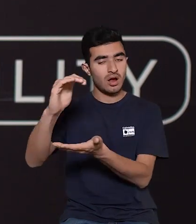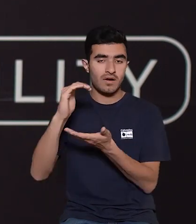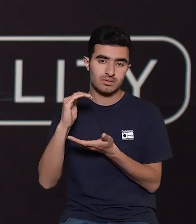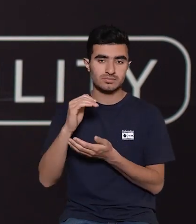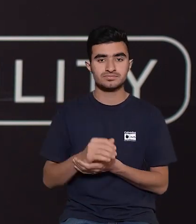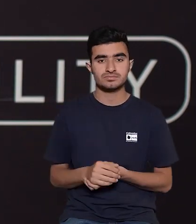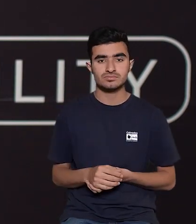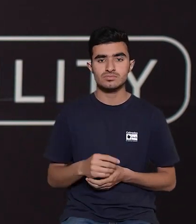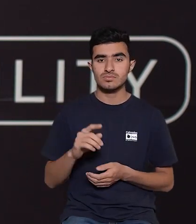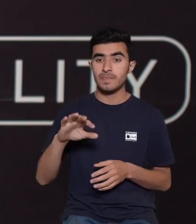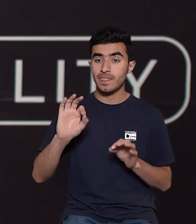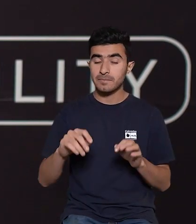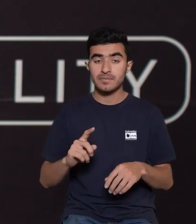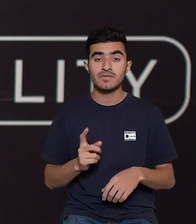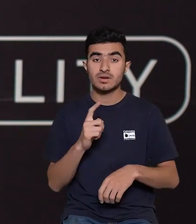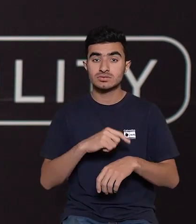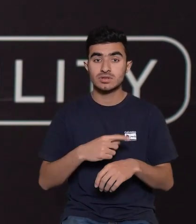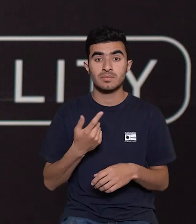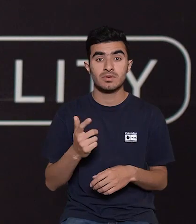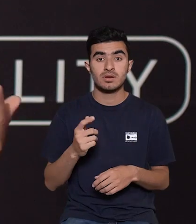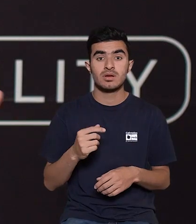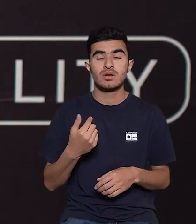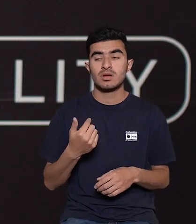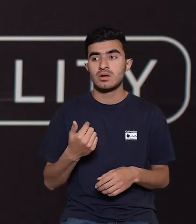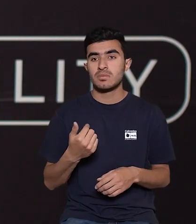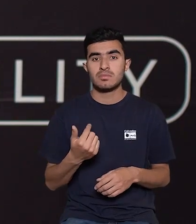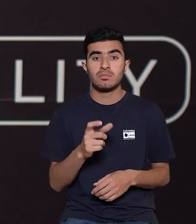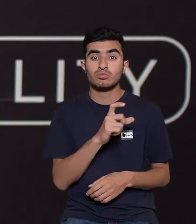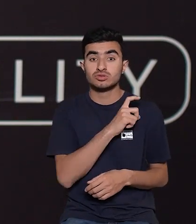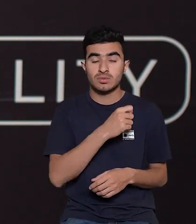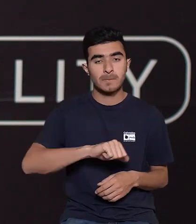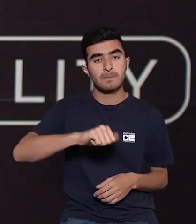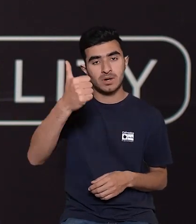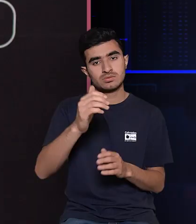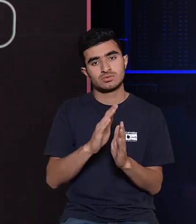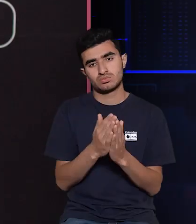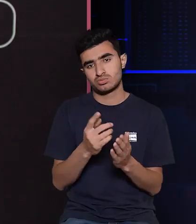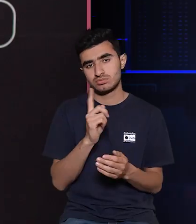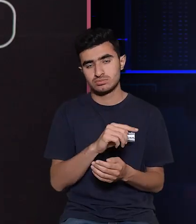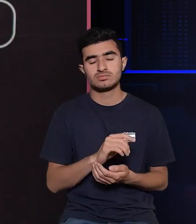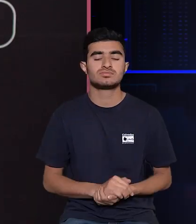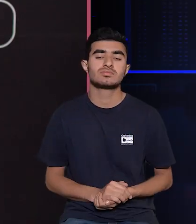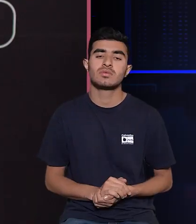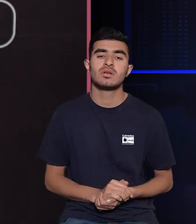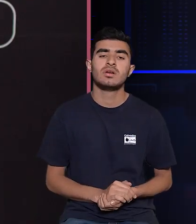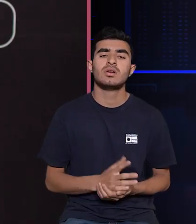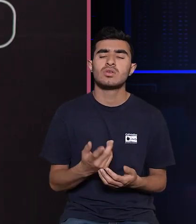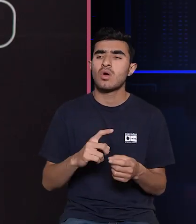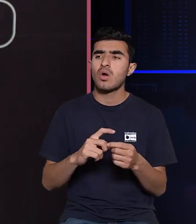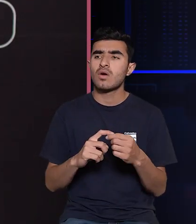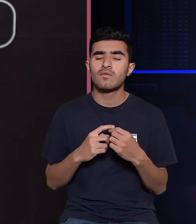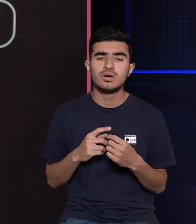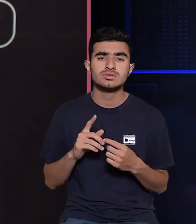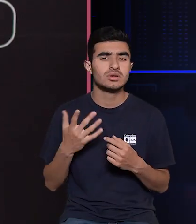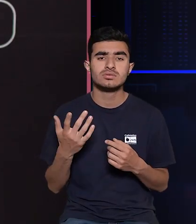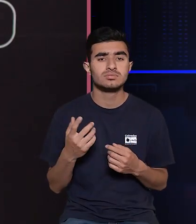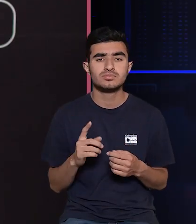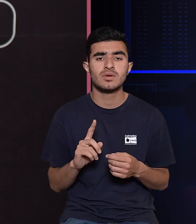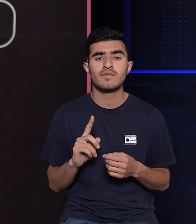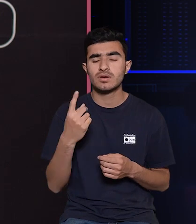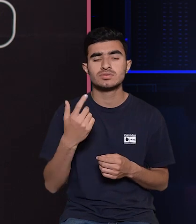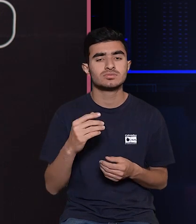honor. And as this is the first time a Muslim won the award. So this question often comes up